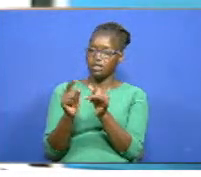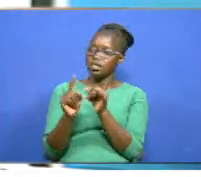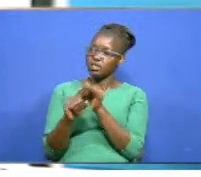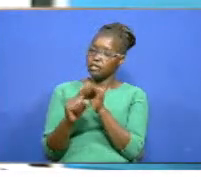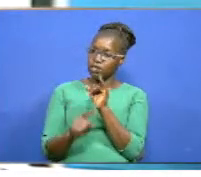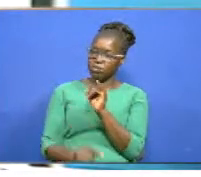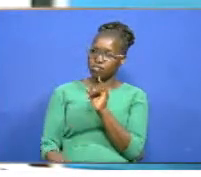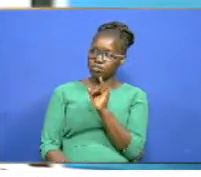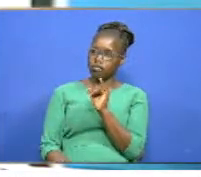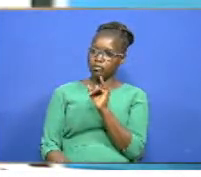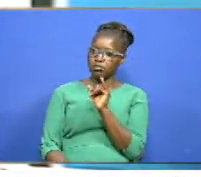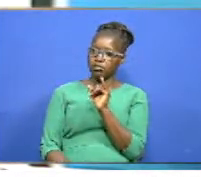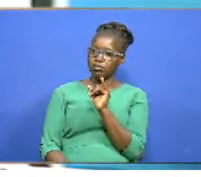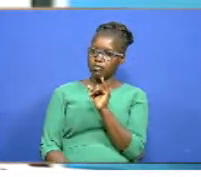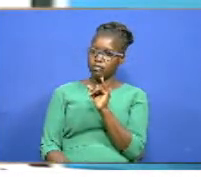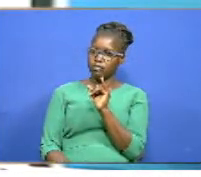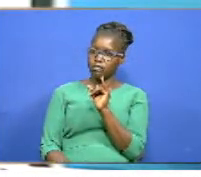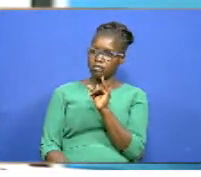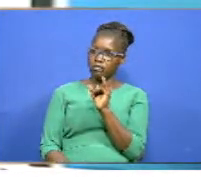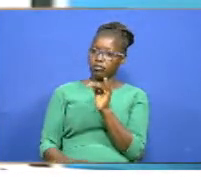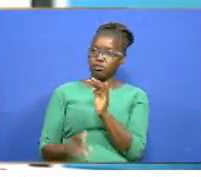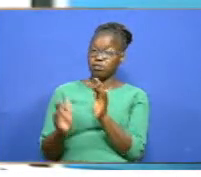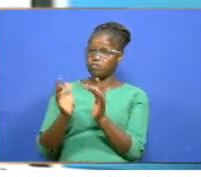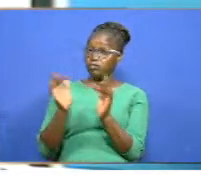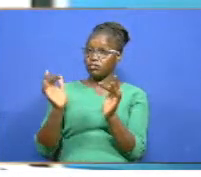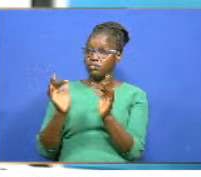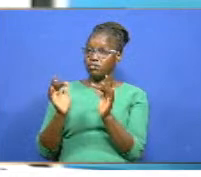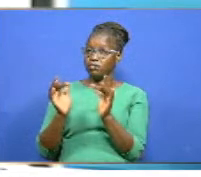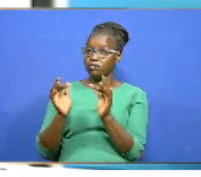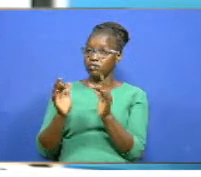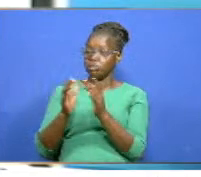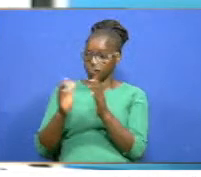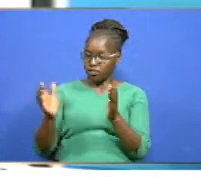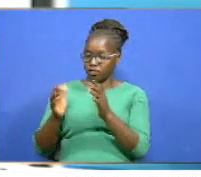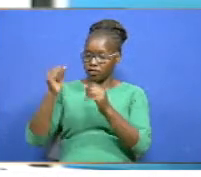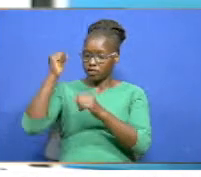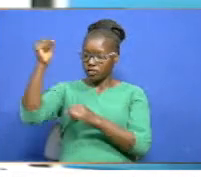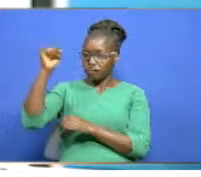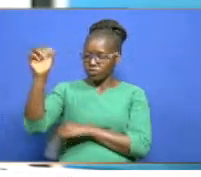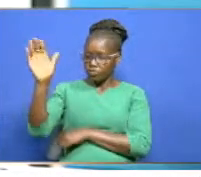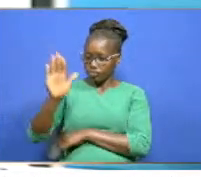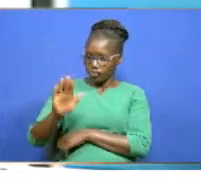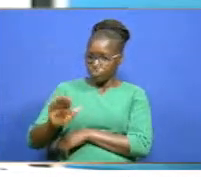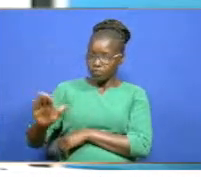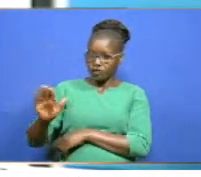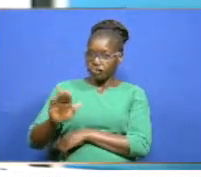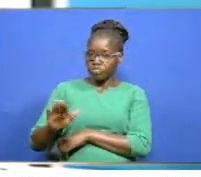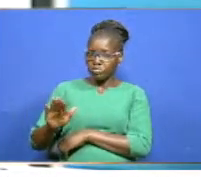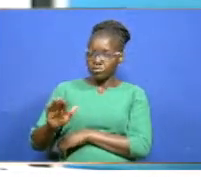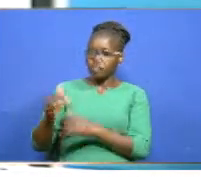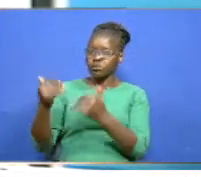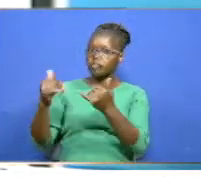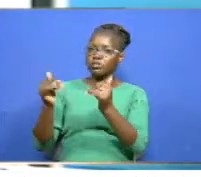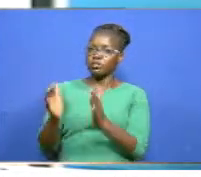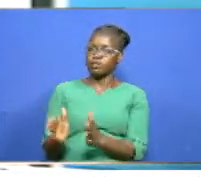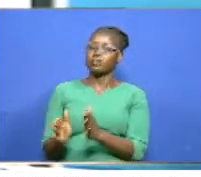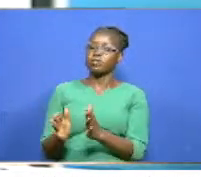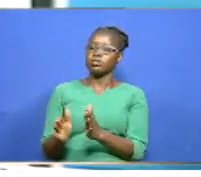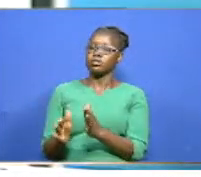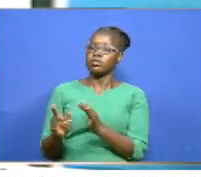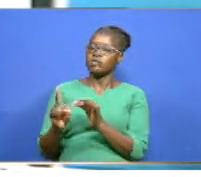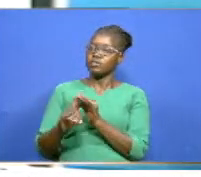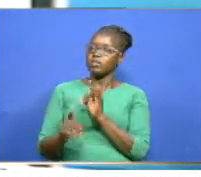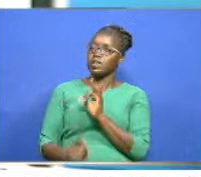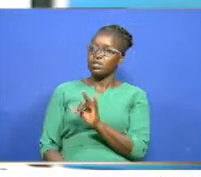going to be a test for the key political players in that region. And then